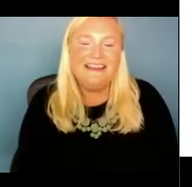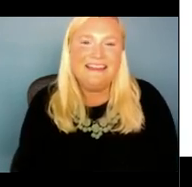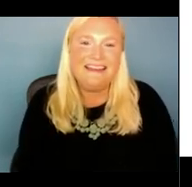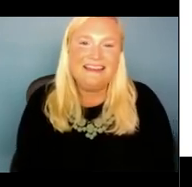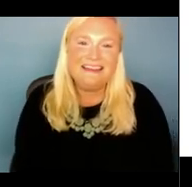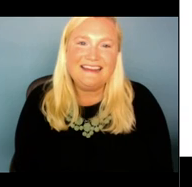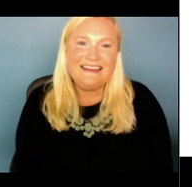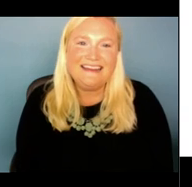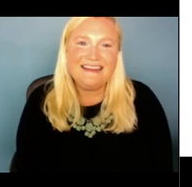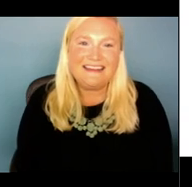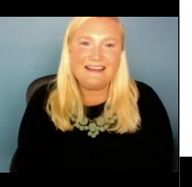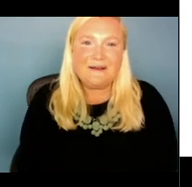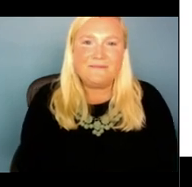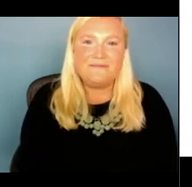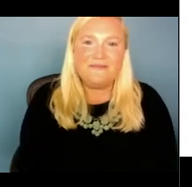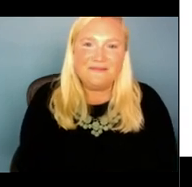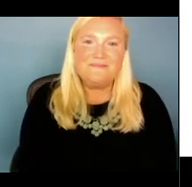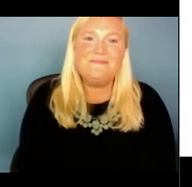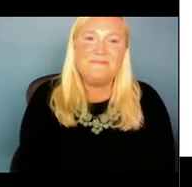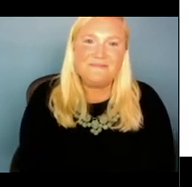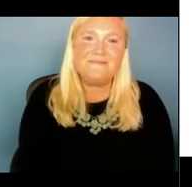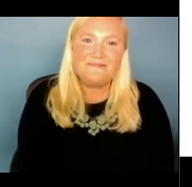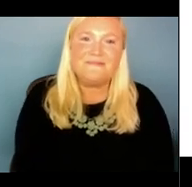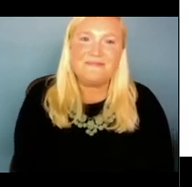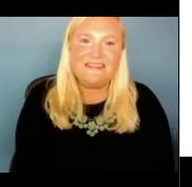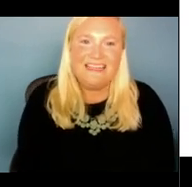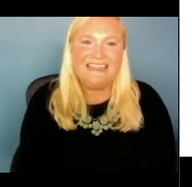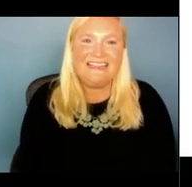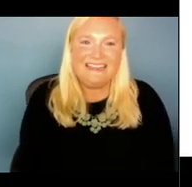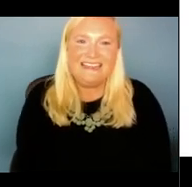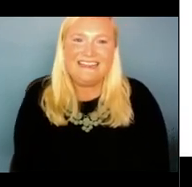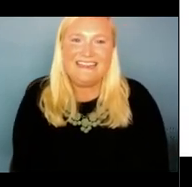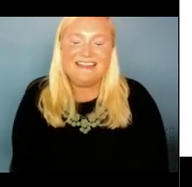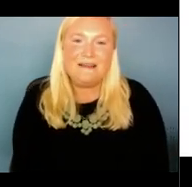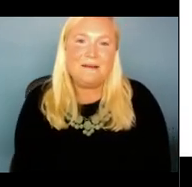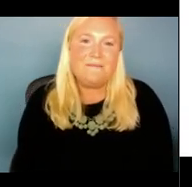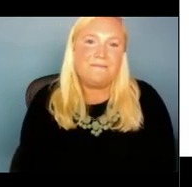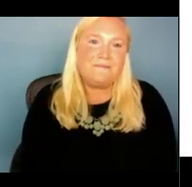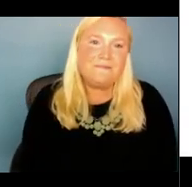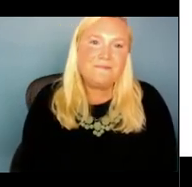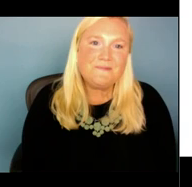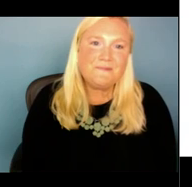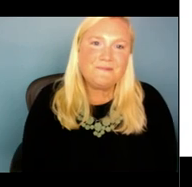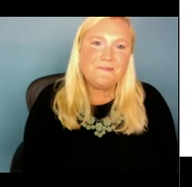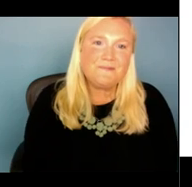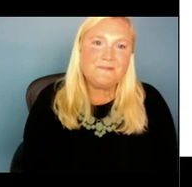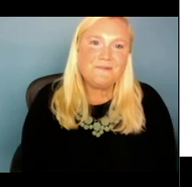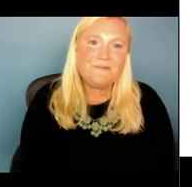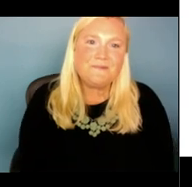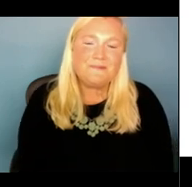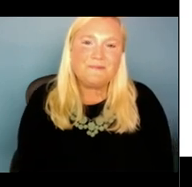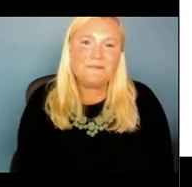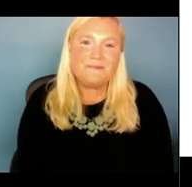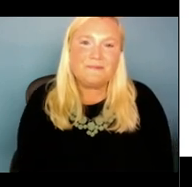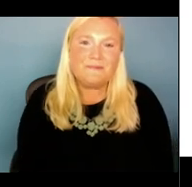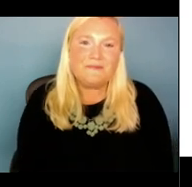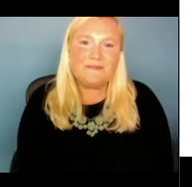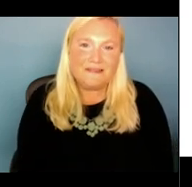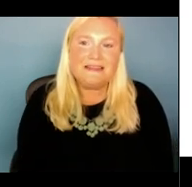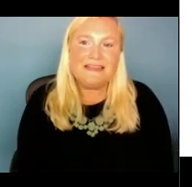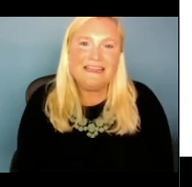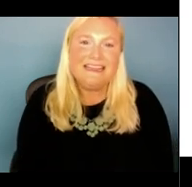said. The less I talk in a session, you know, the better. And I tease that I live my life vicariously through my clients